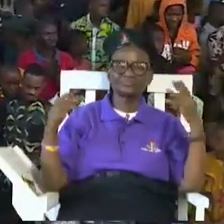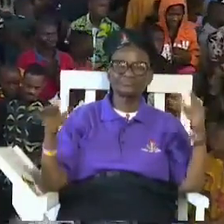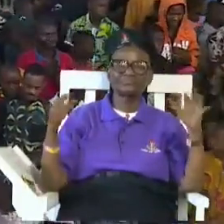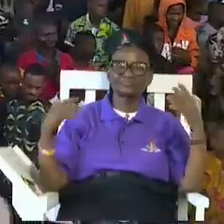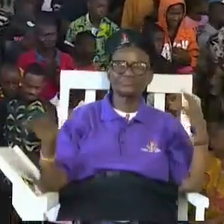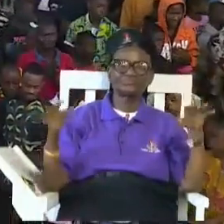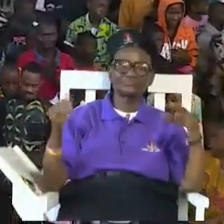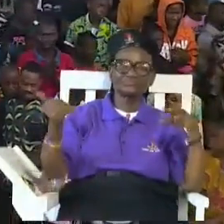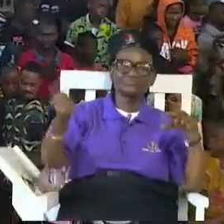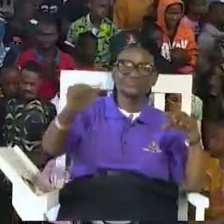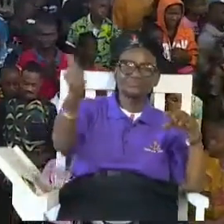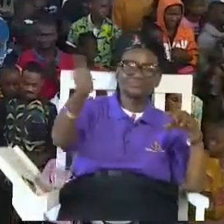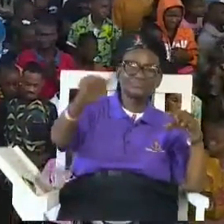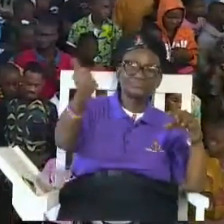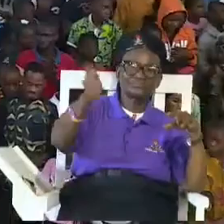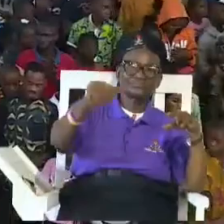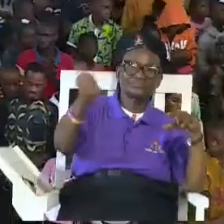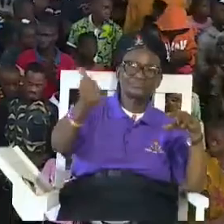ten,